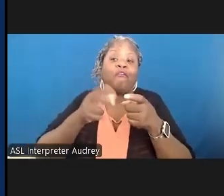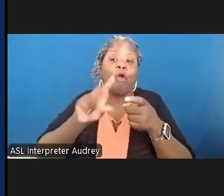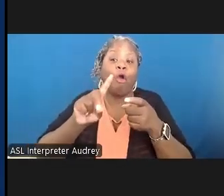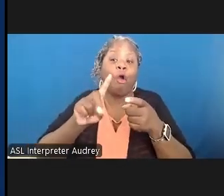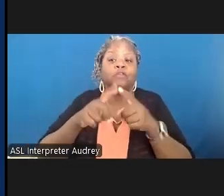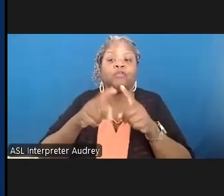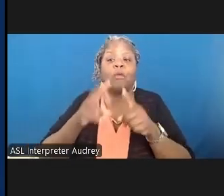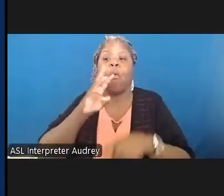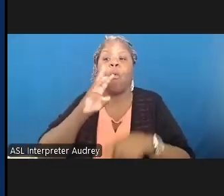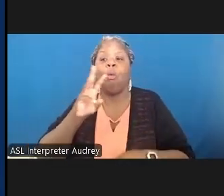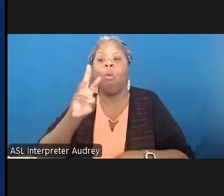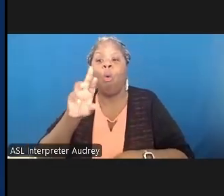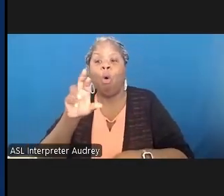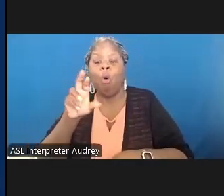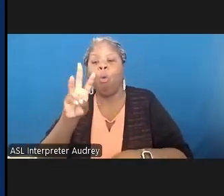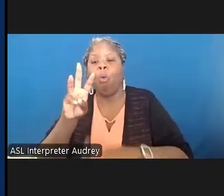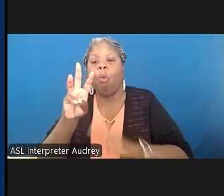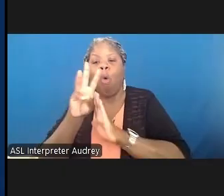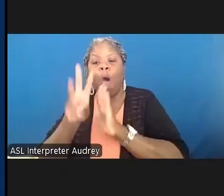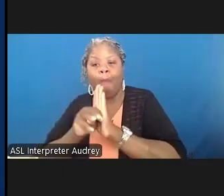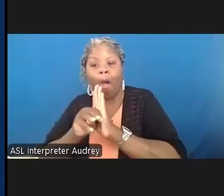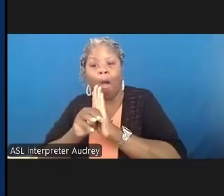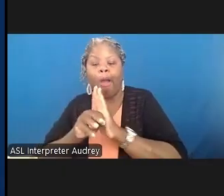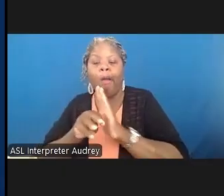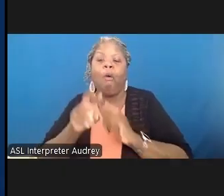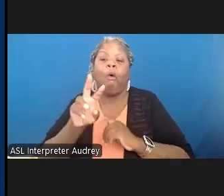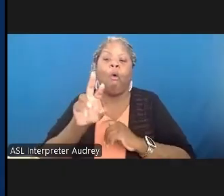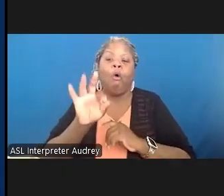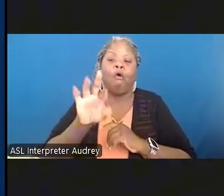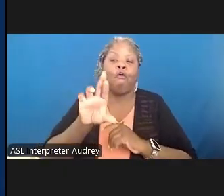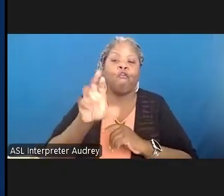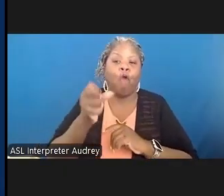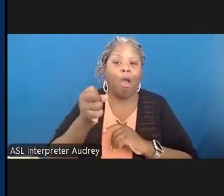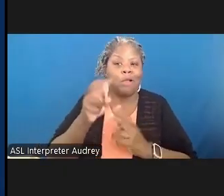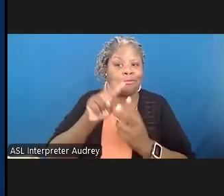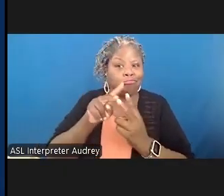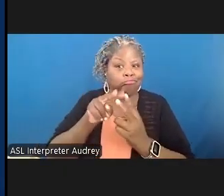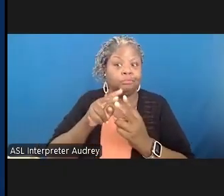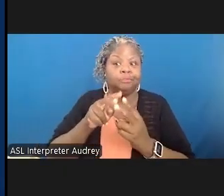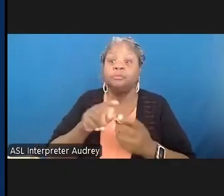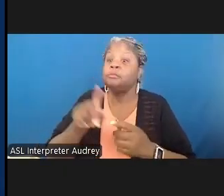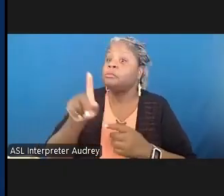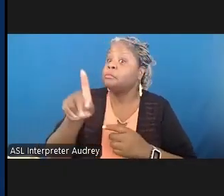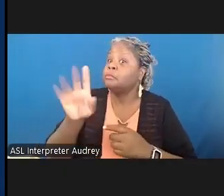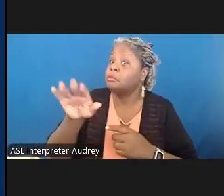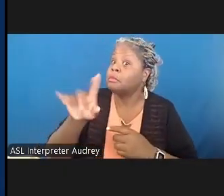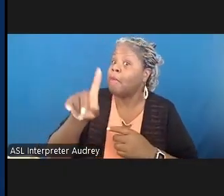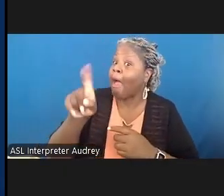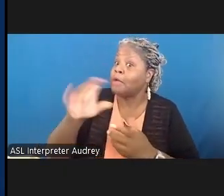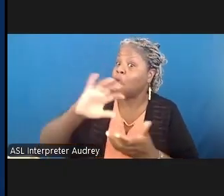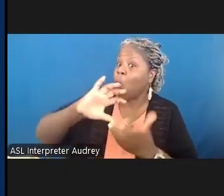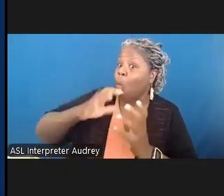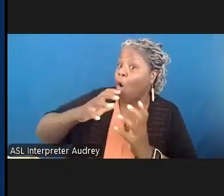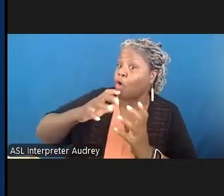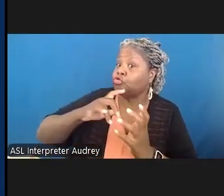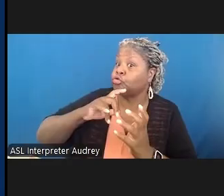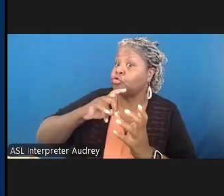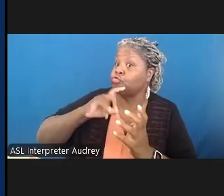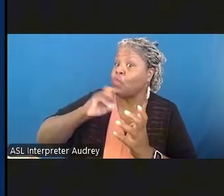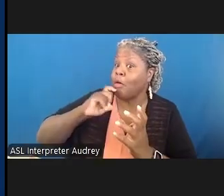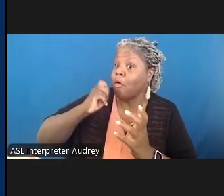well. There's a question, are there washer and dryers available for donated